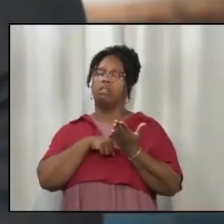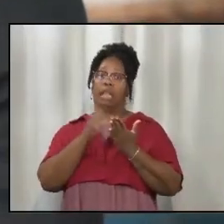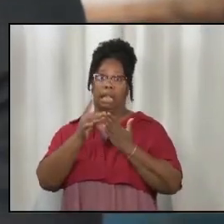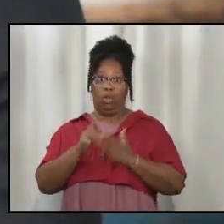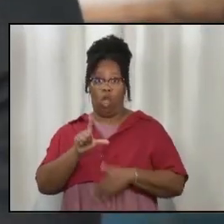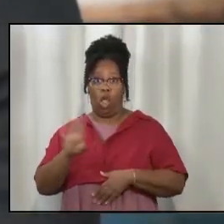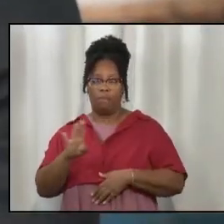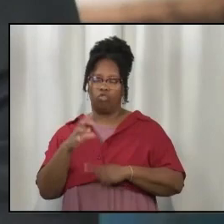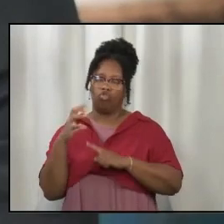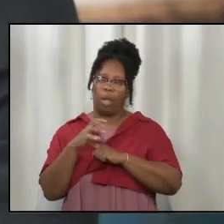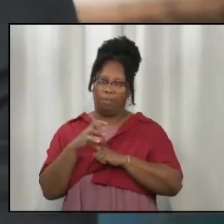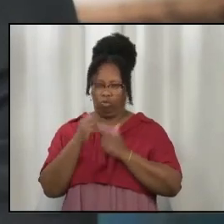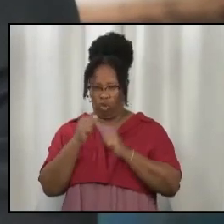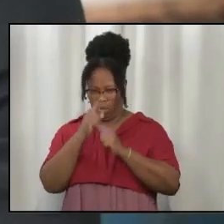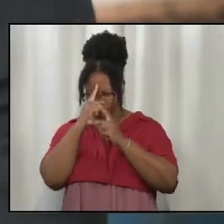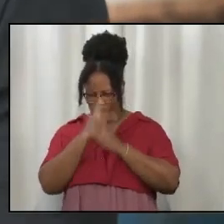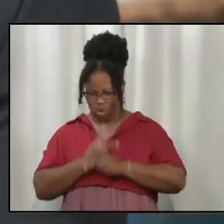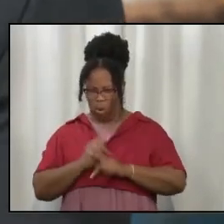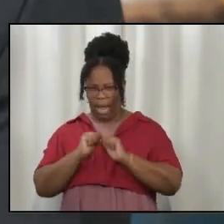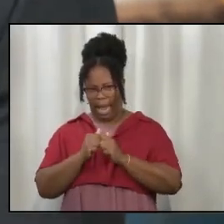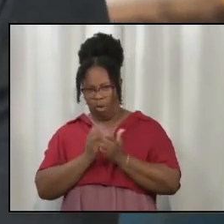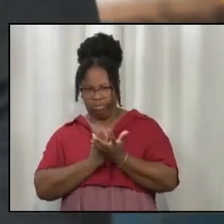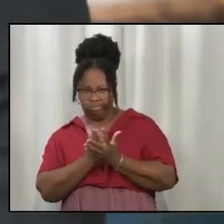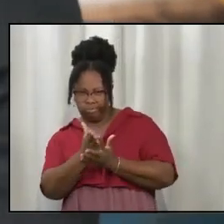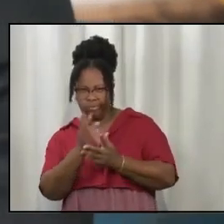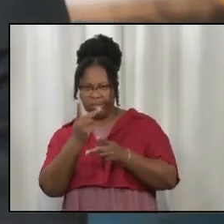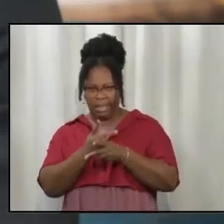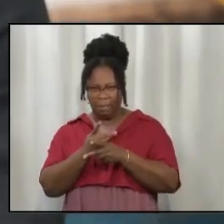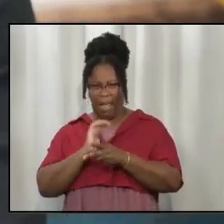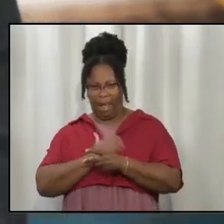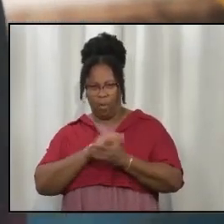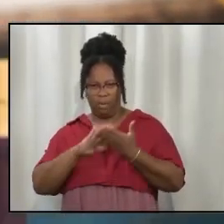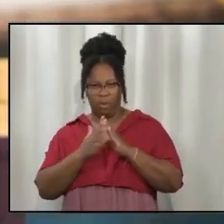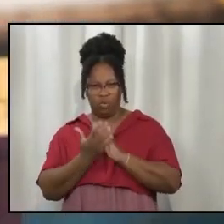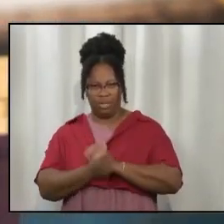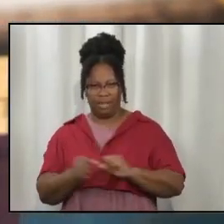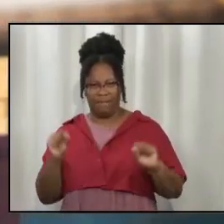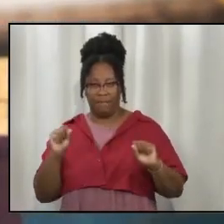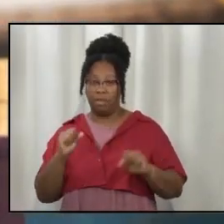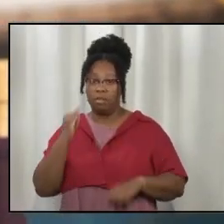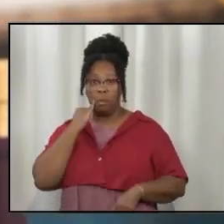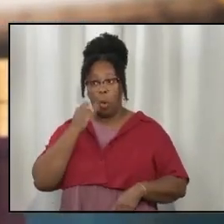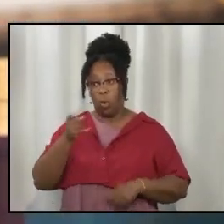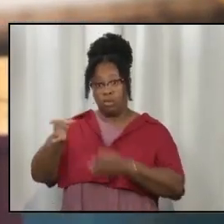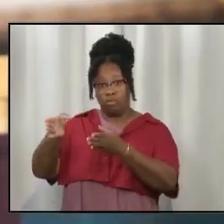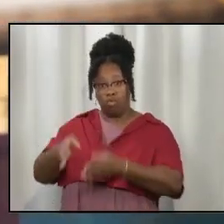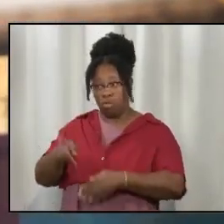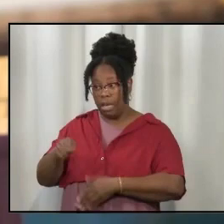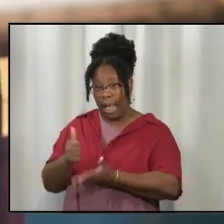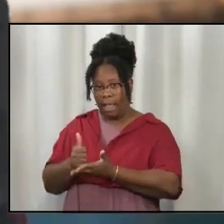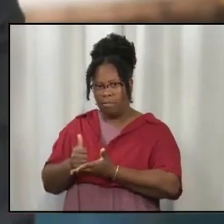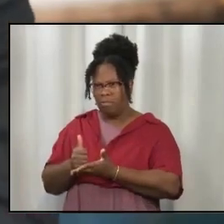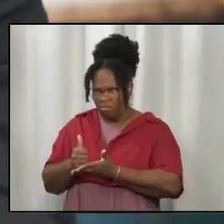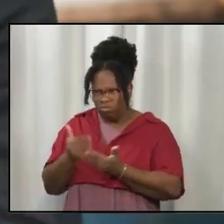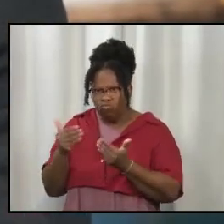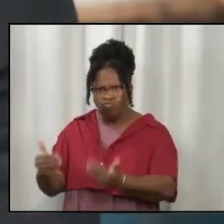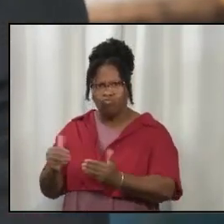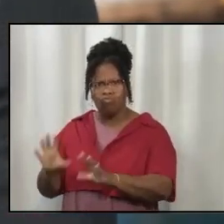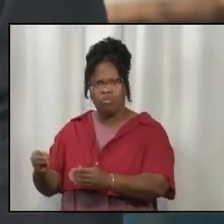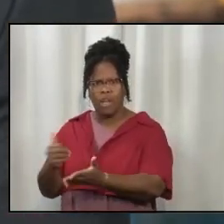to navigate and to keep communities safe. If an individual needs help, let's get them help.